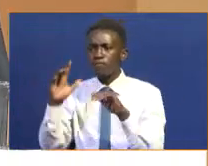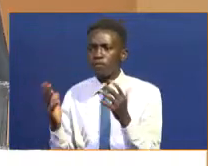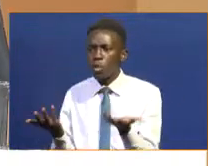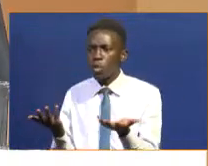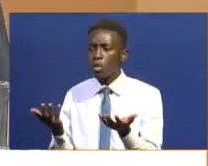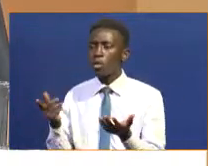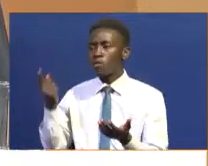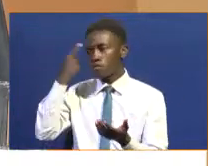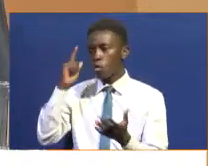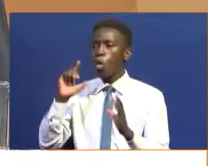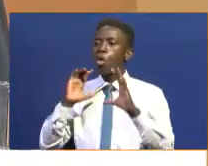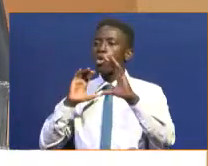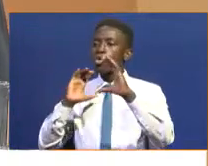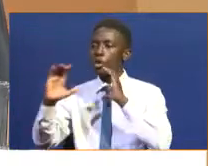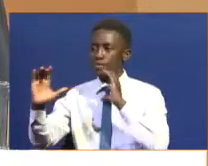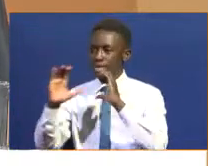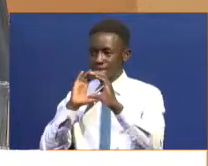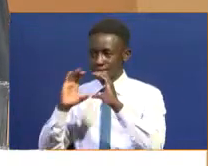mentioned, we in